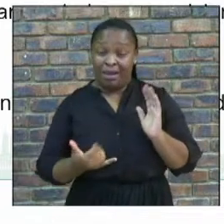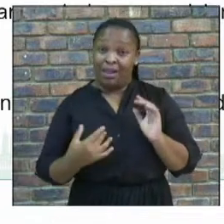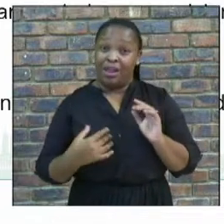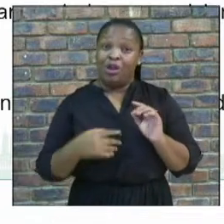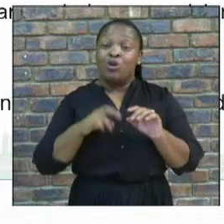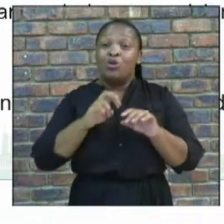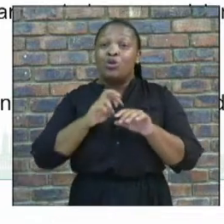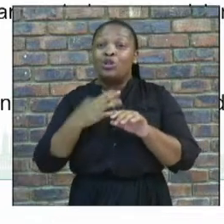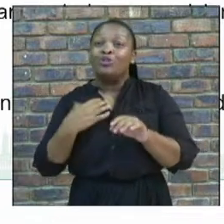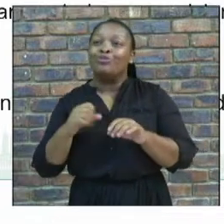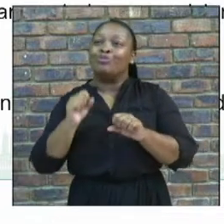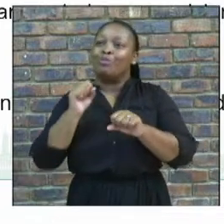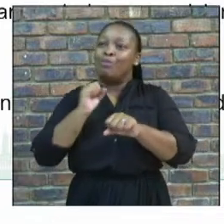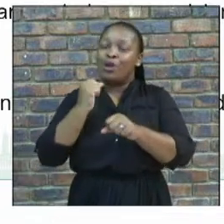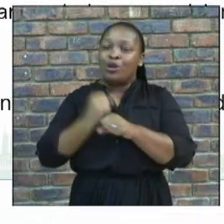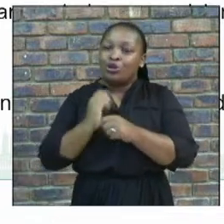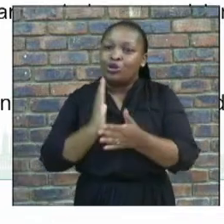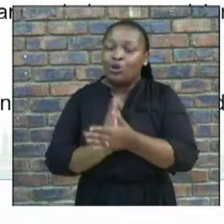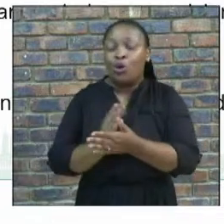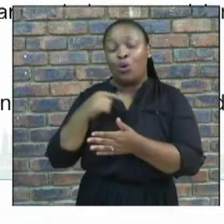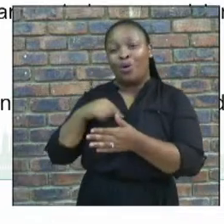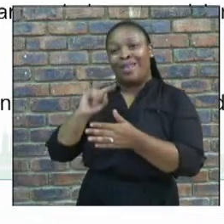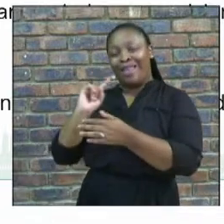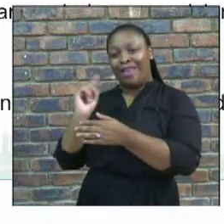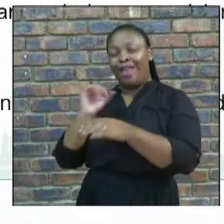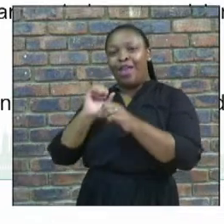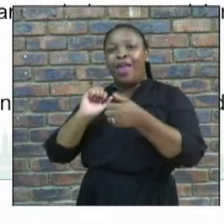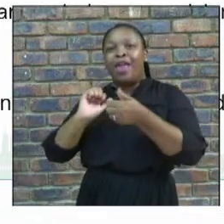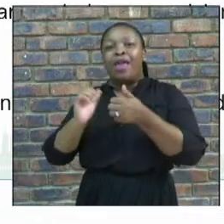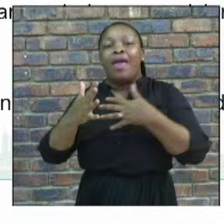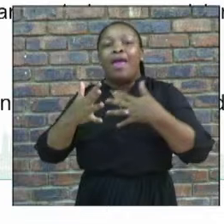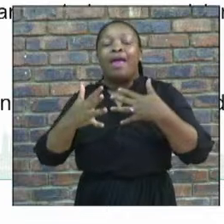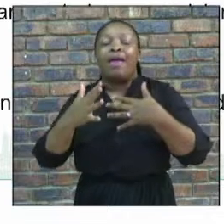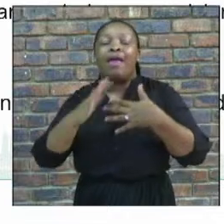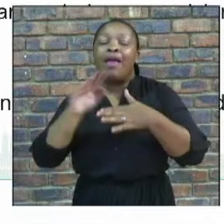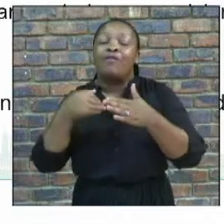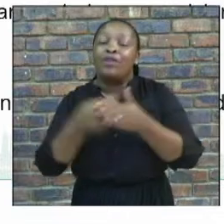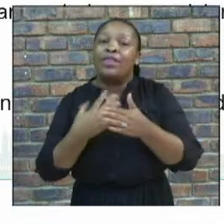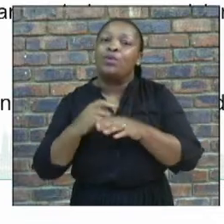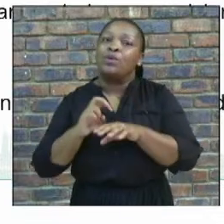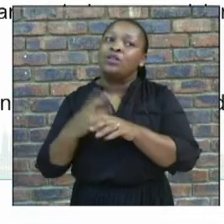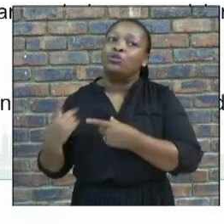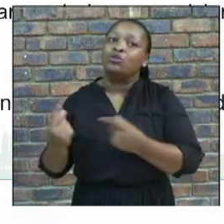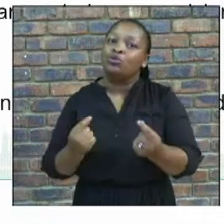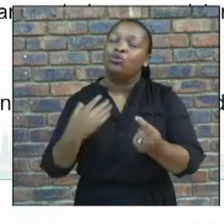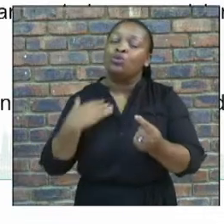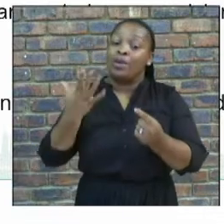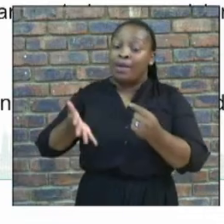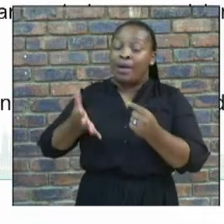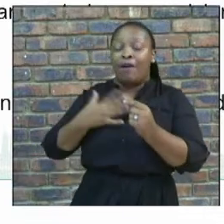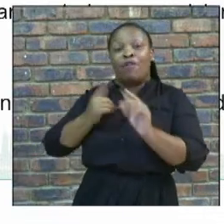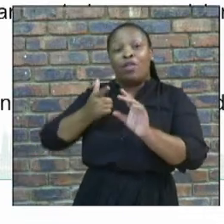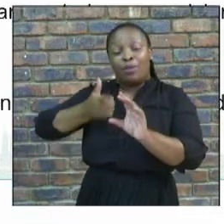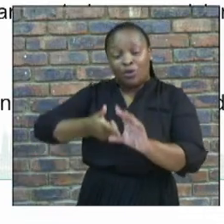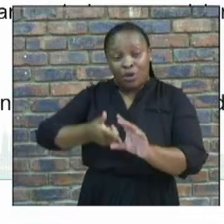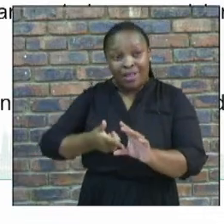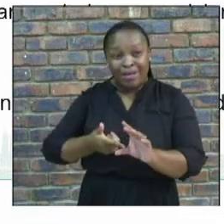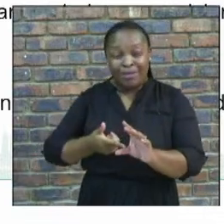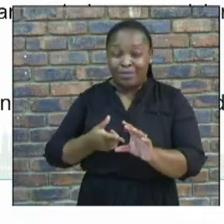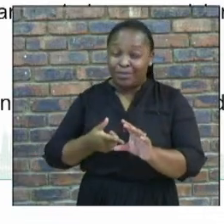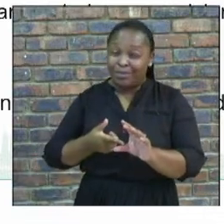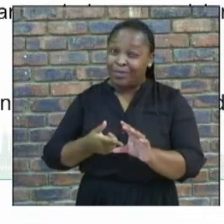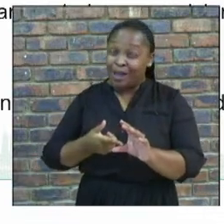to strengthen the petroleum provisions and present a value proposition for